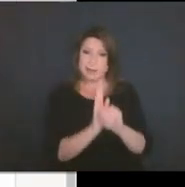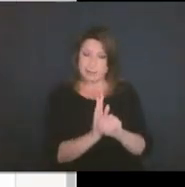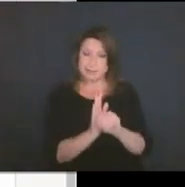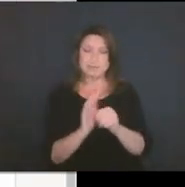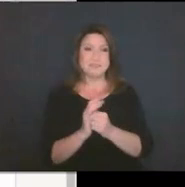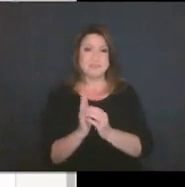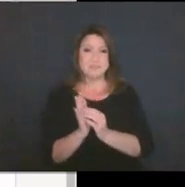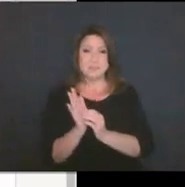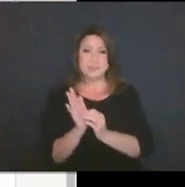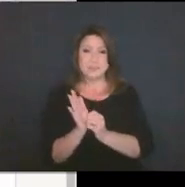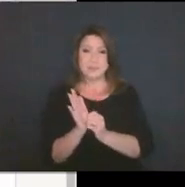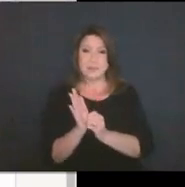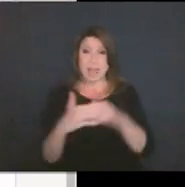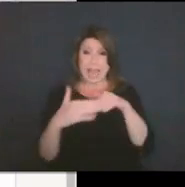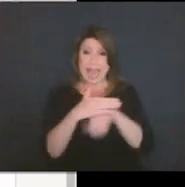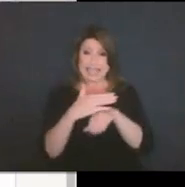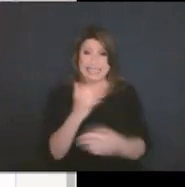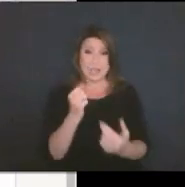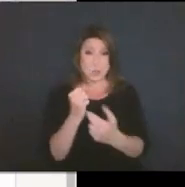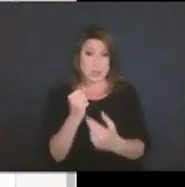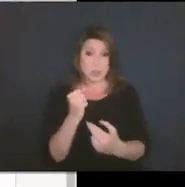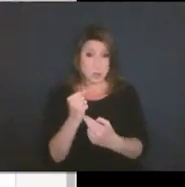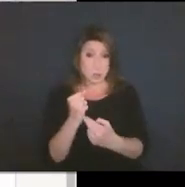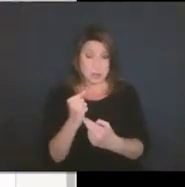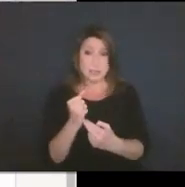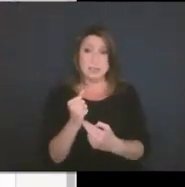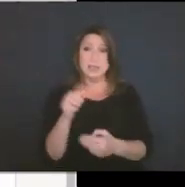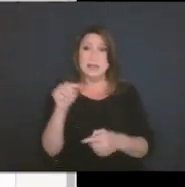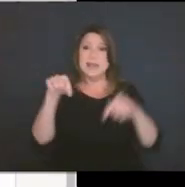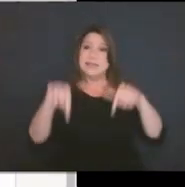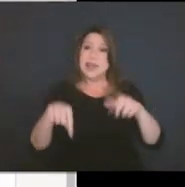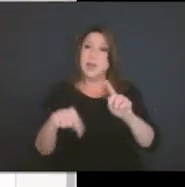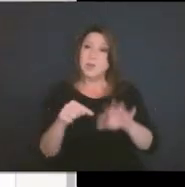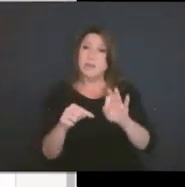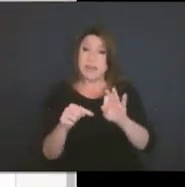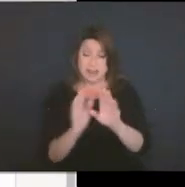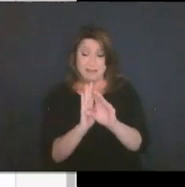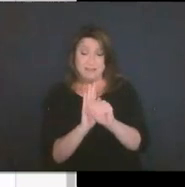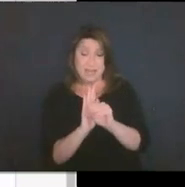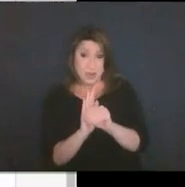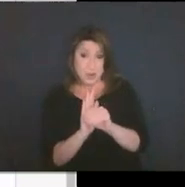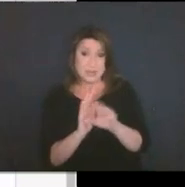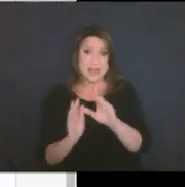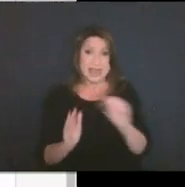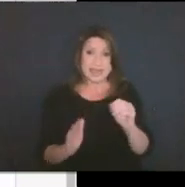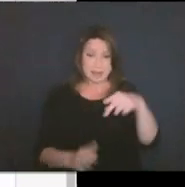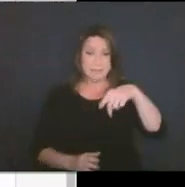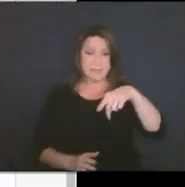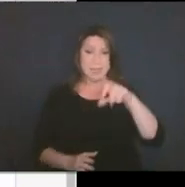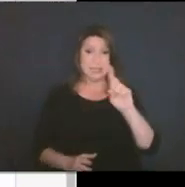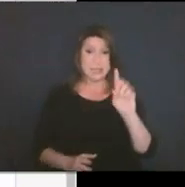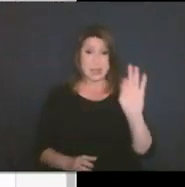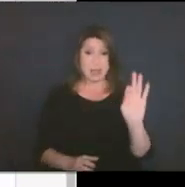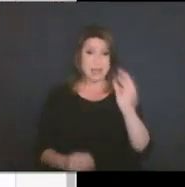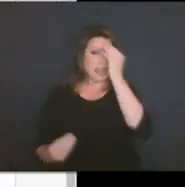things. Accessing resources, this is where you will find videos and PDF